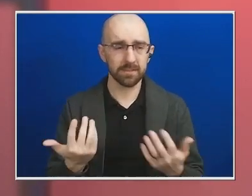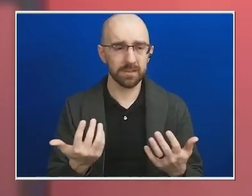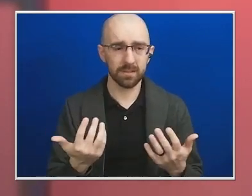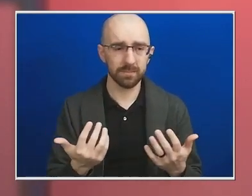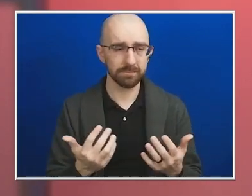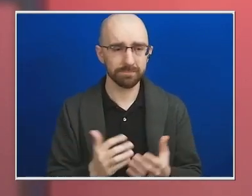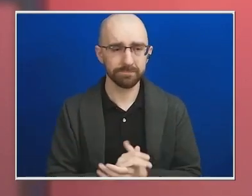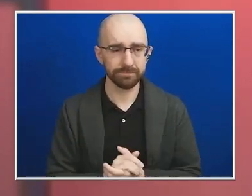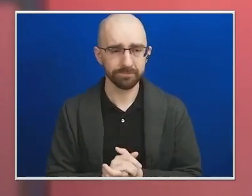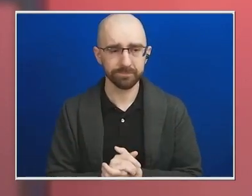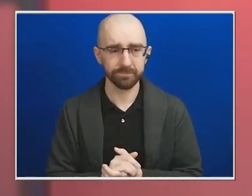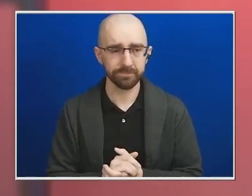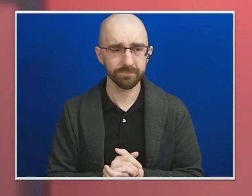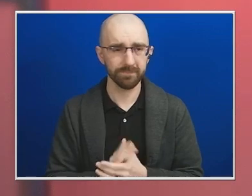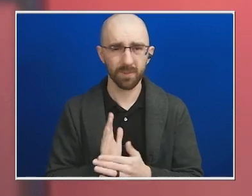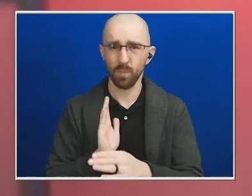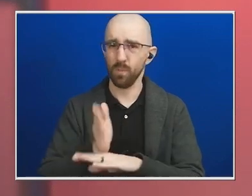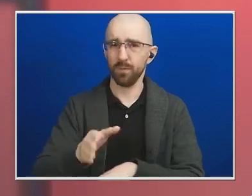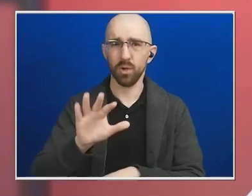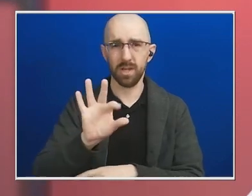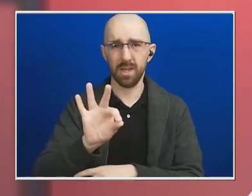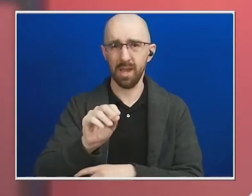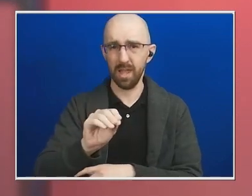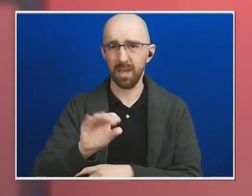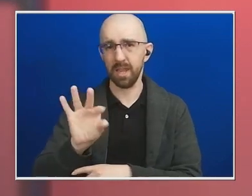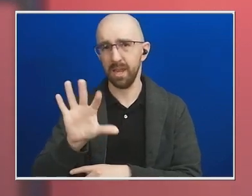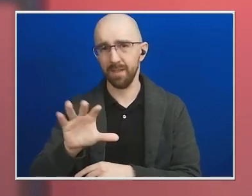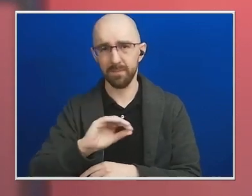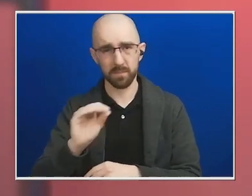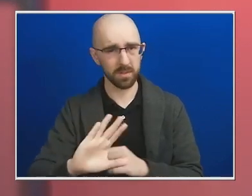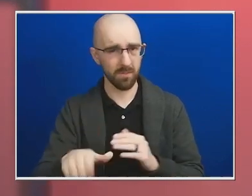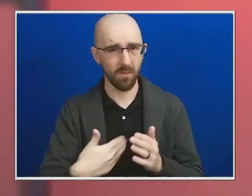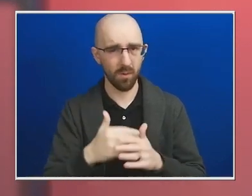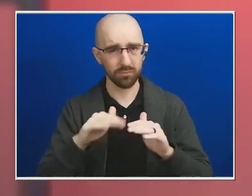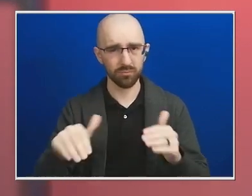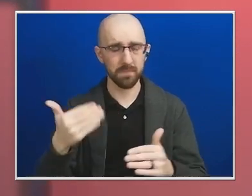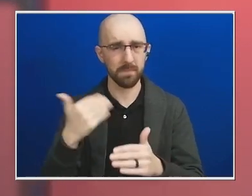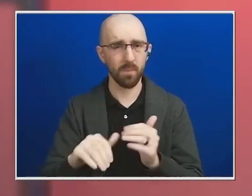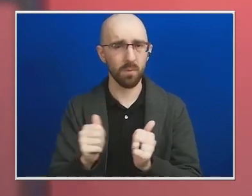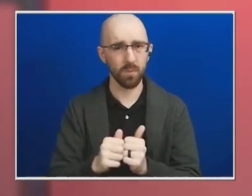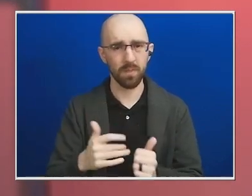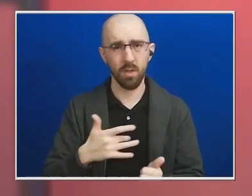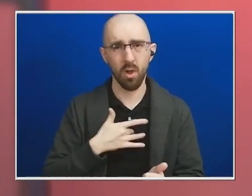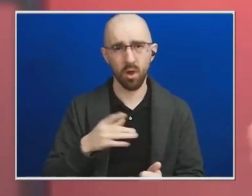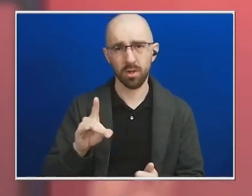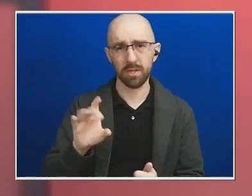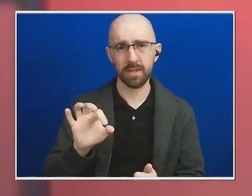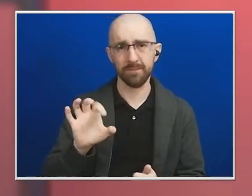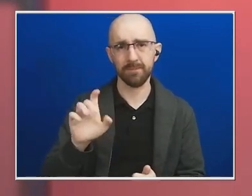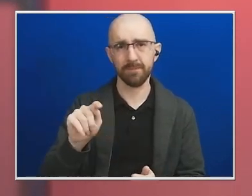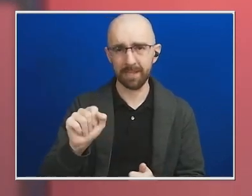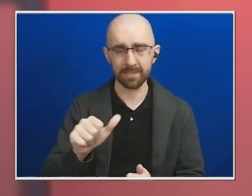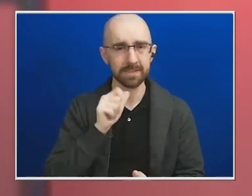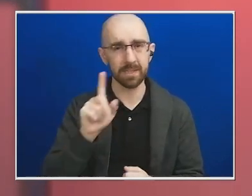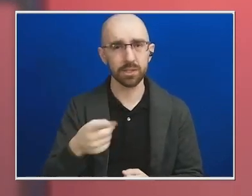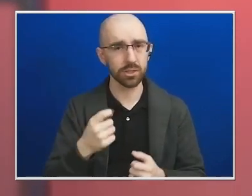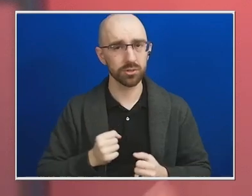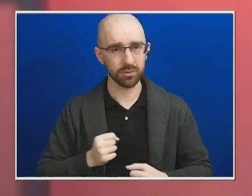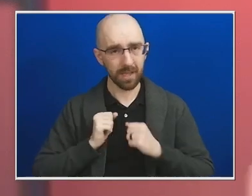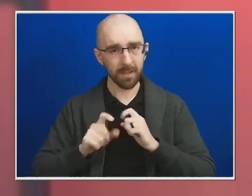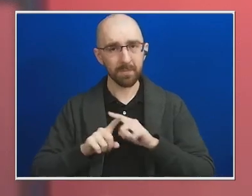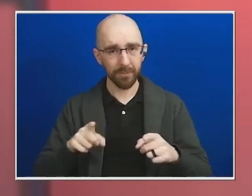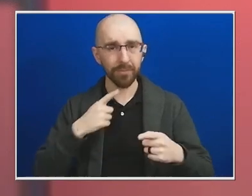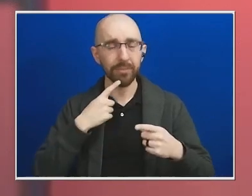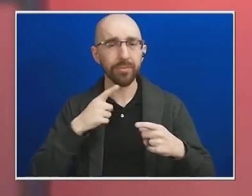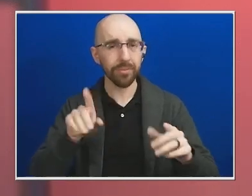well over 95% of all children born with congenital heart defects not just survive, but thrive into adulthood. And